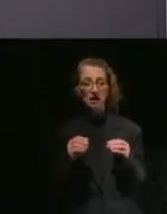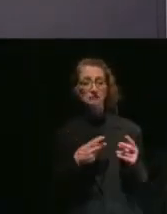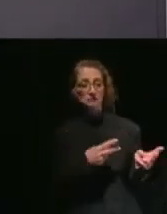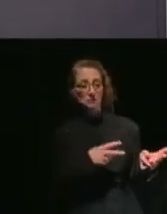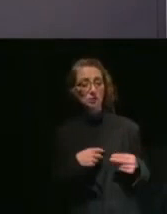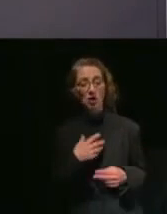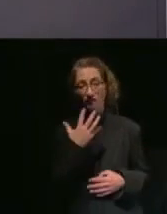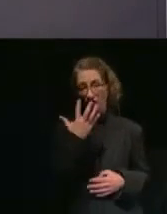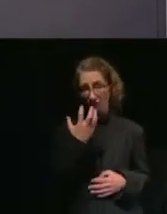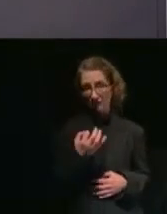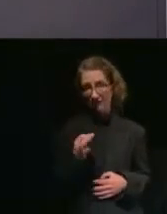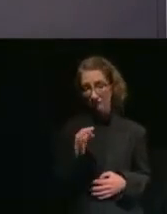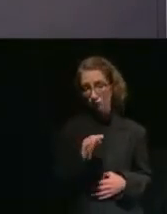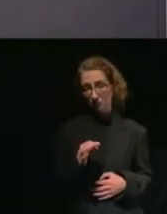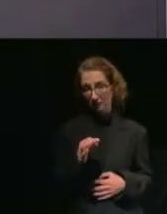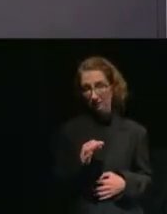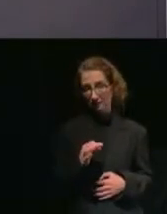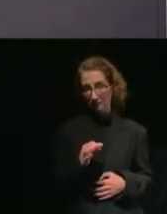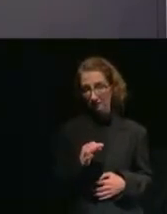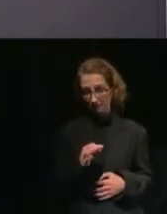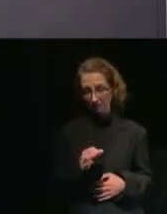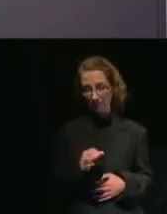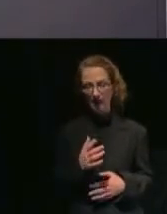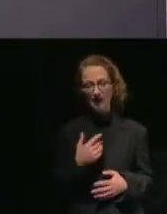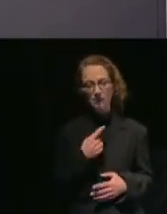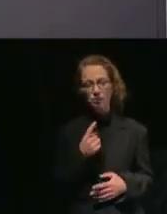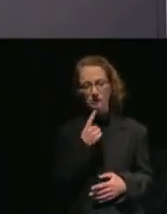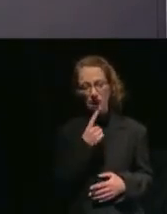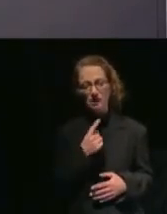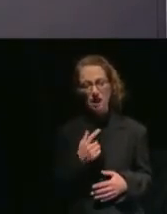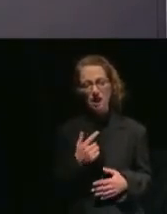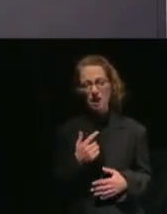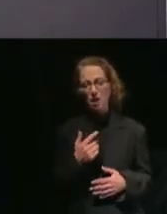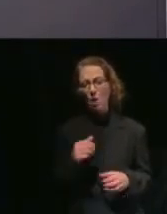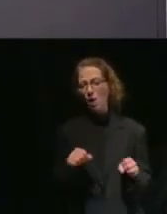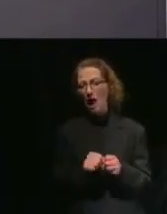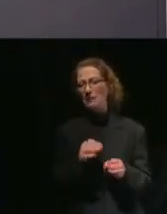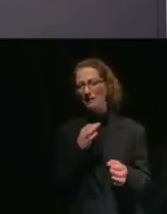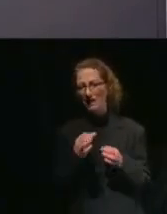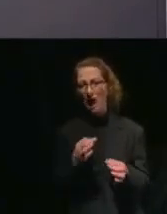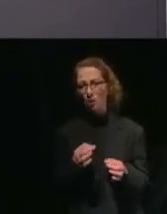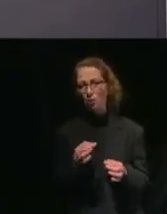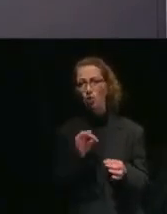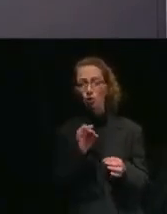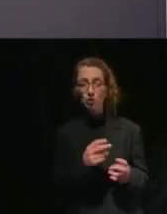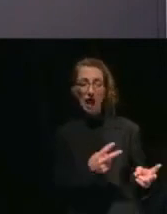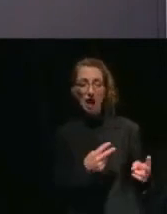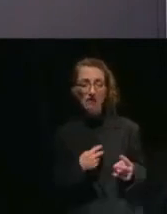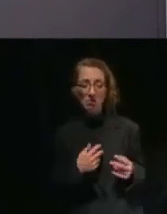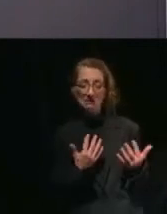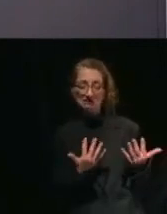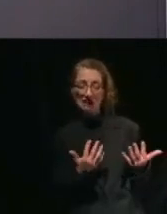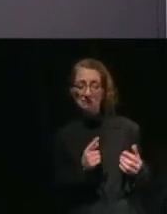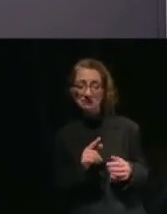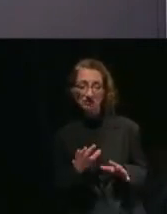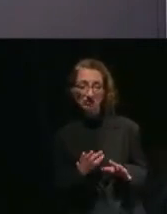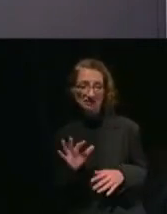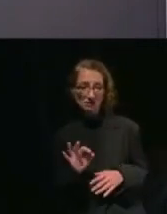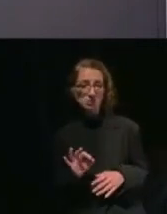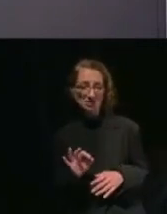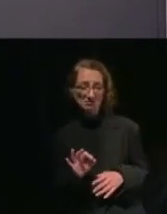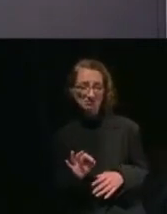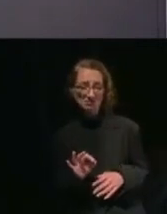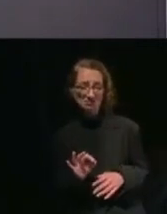surveys, we expect 10 to 20%